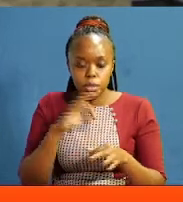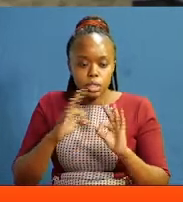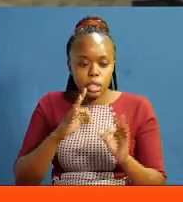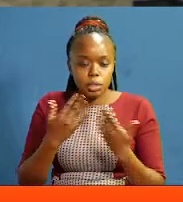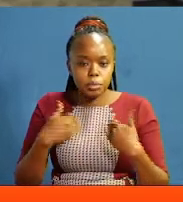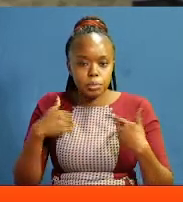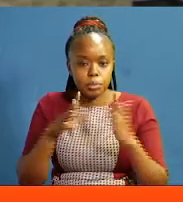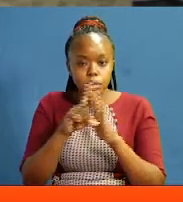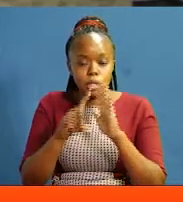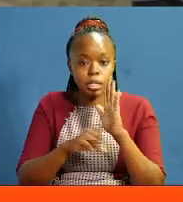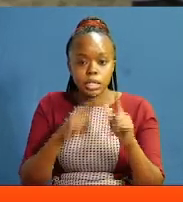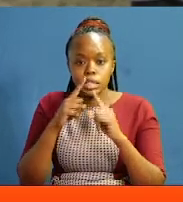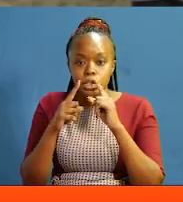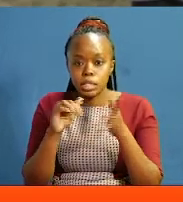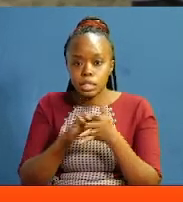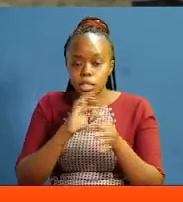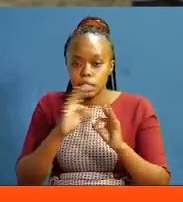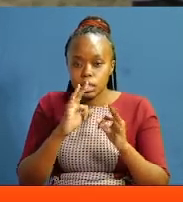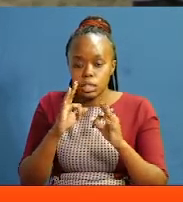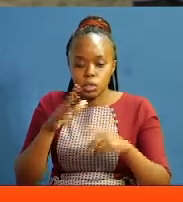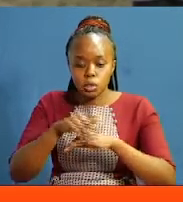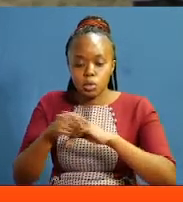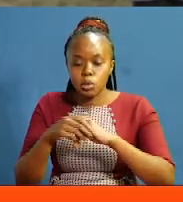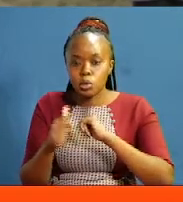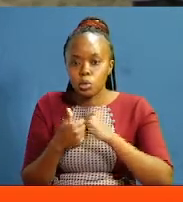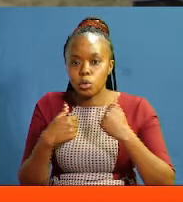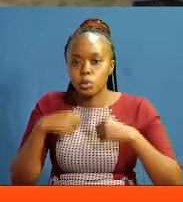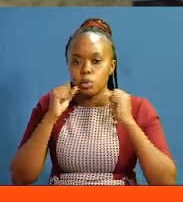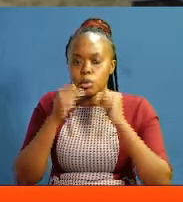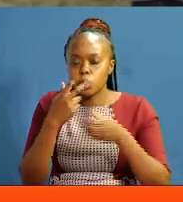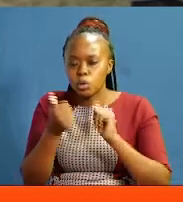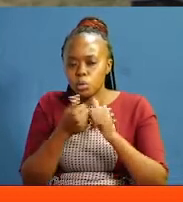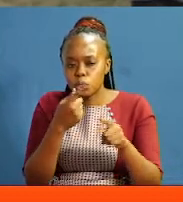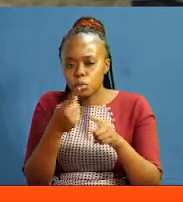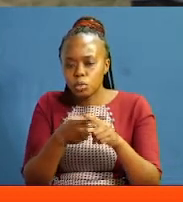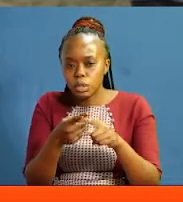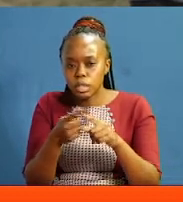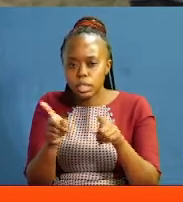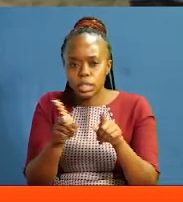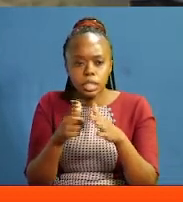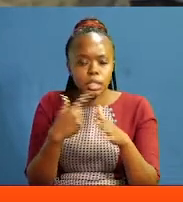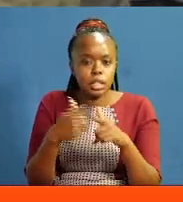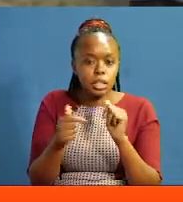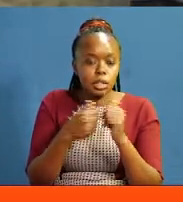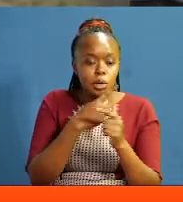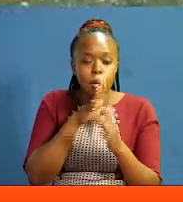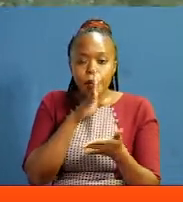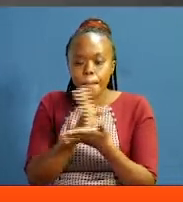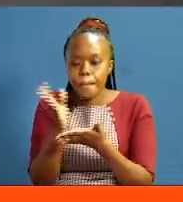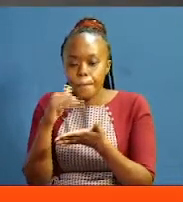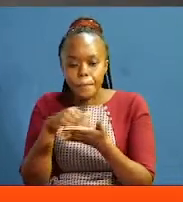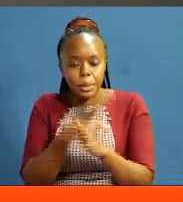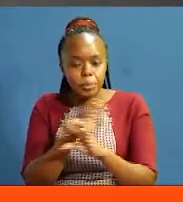kuna sheria imesimama ya kwamba viazi zishonwe zile dogo. Kukakuwa na shida juu wale wanunuzi